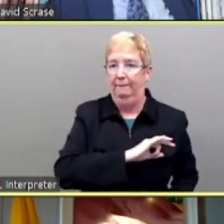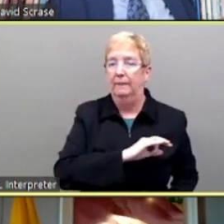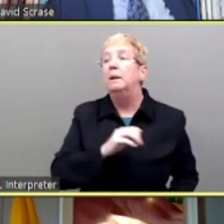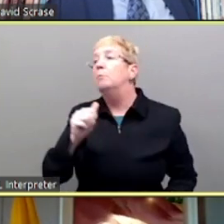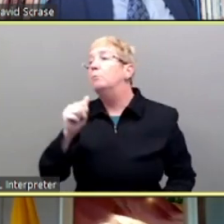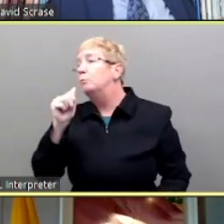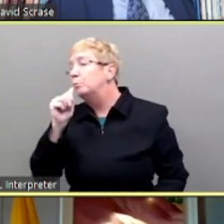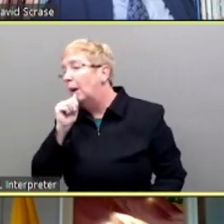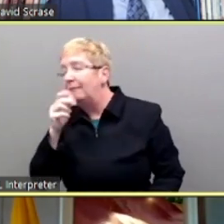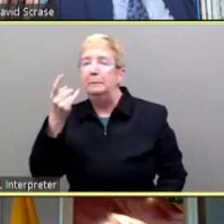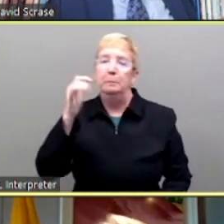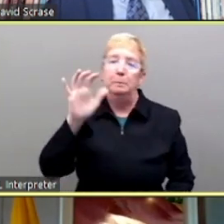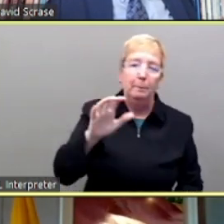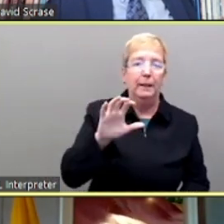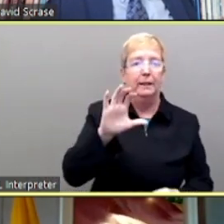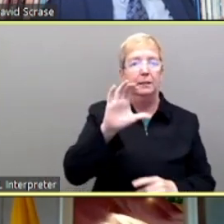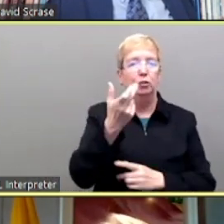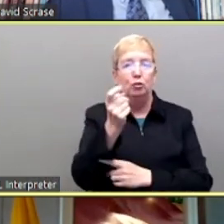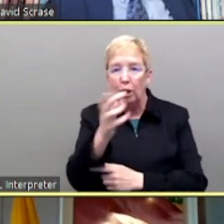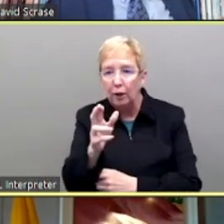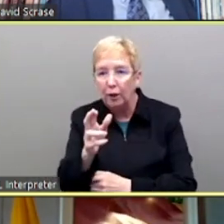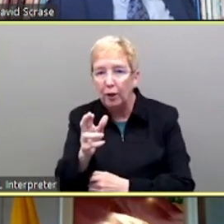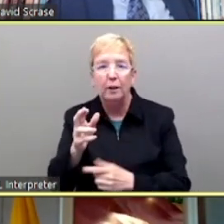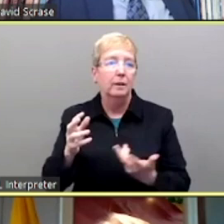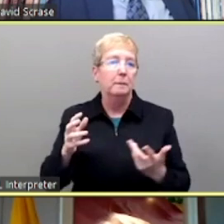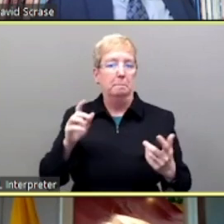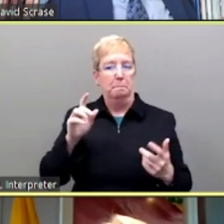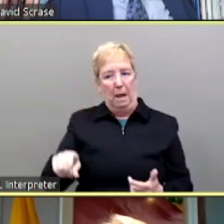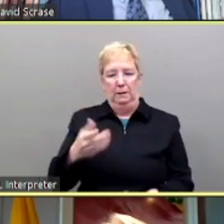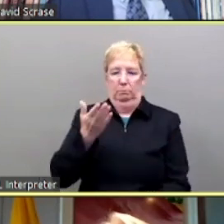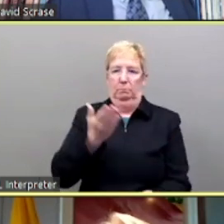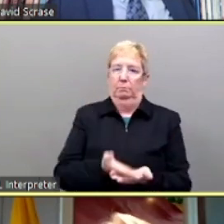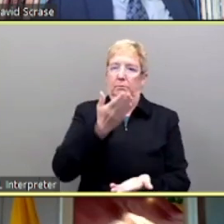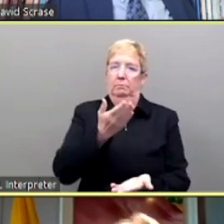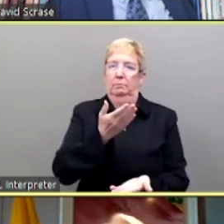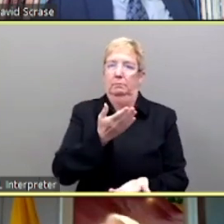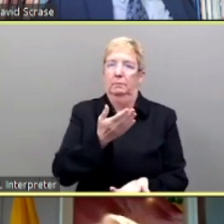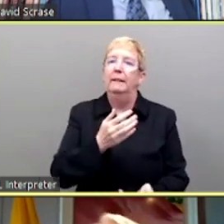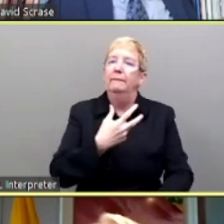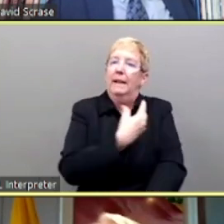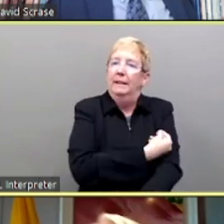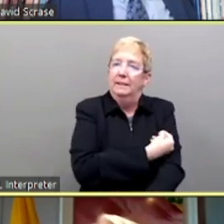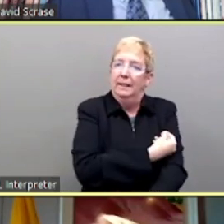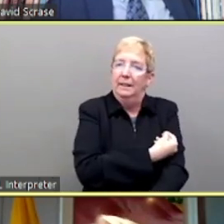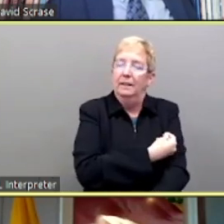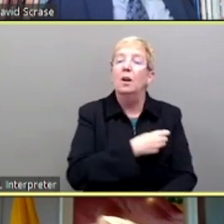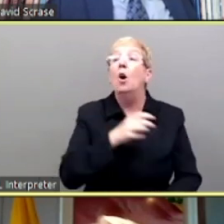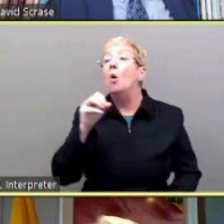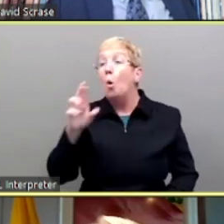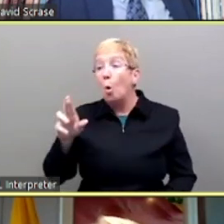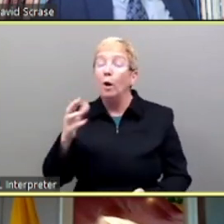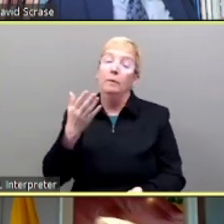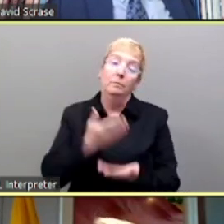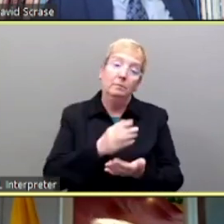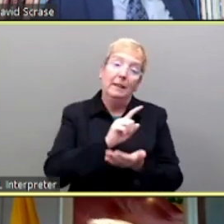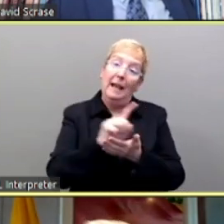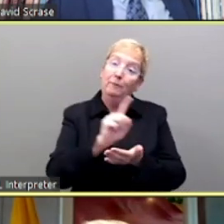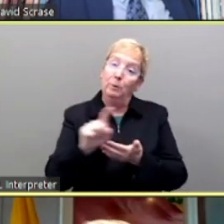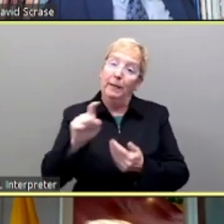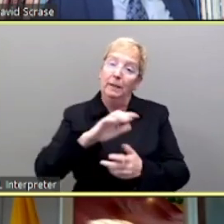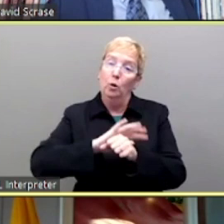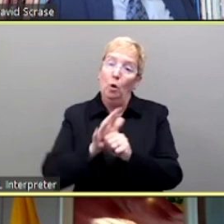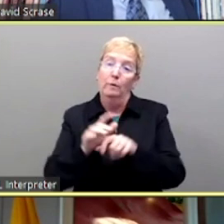charter schools must demonstrate proof of vaccination or a proof of a weekly COVID-19 test.